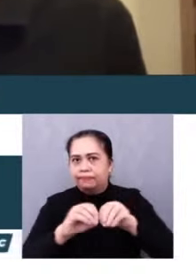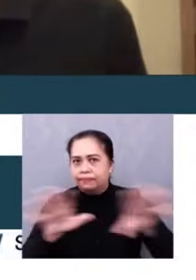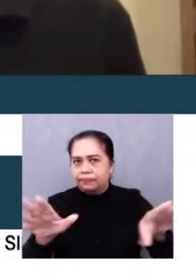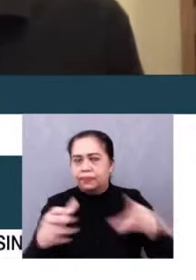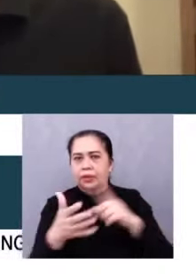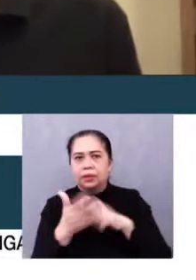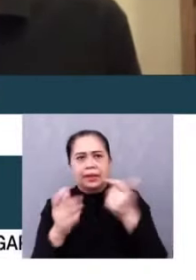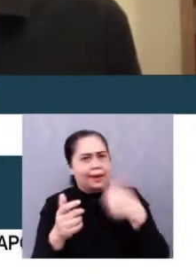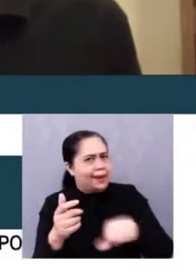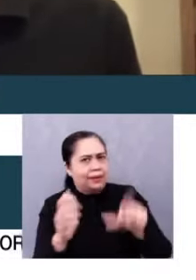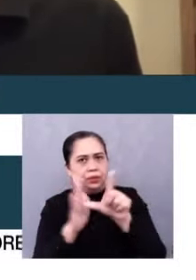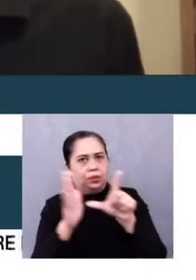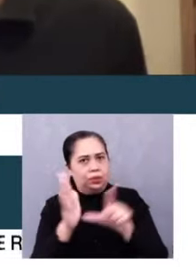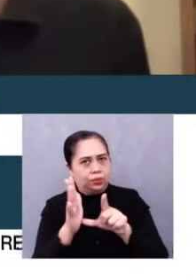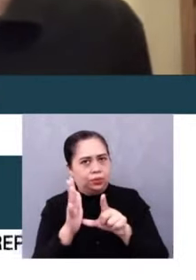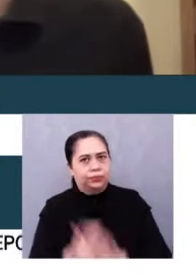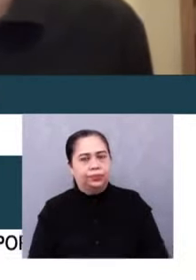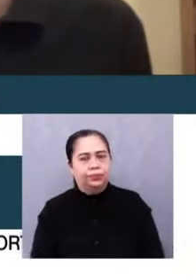law.